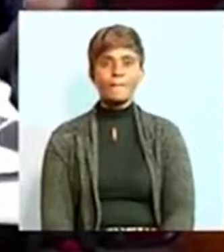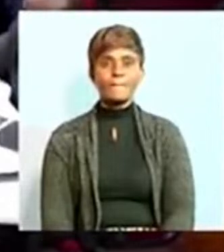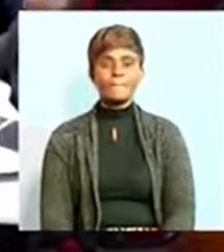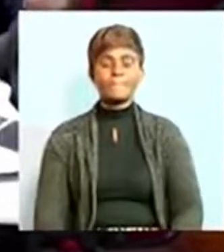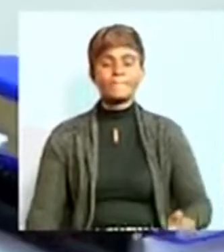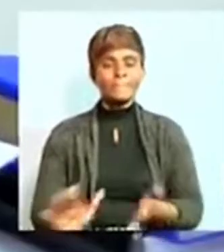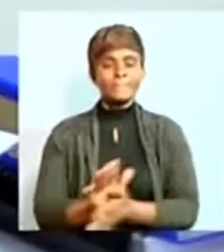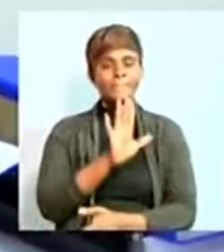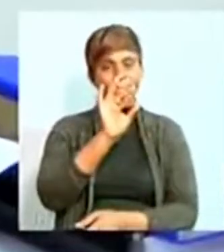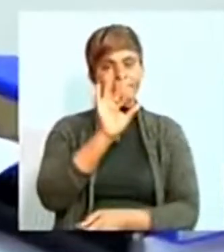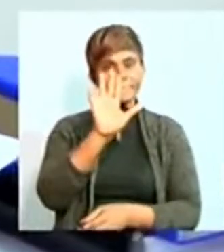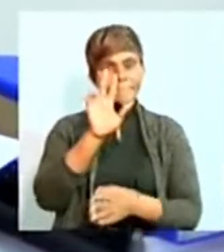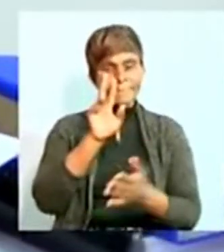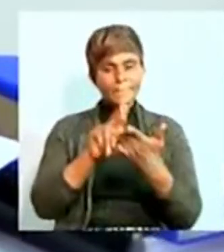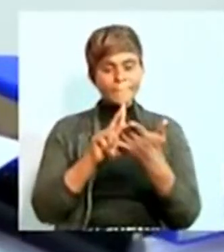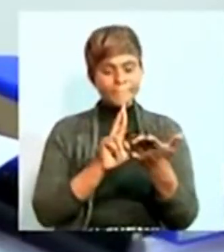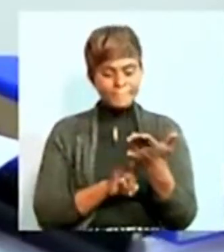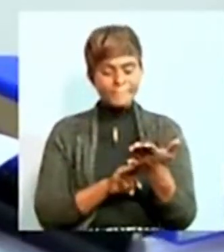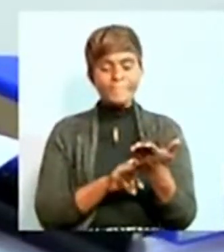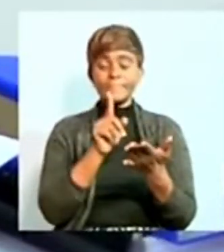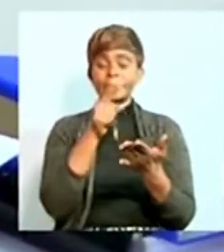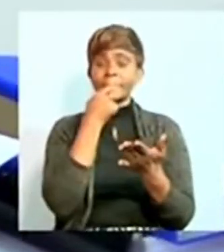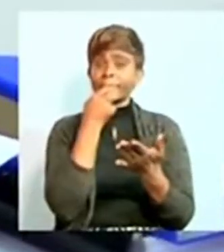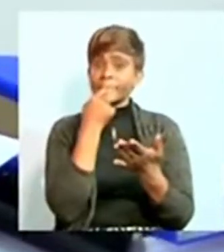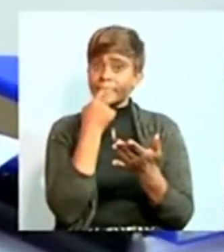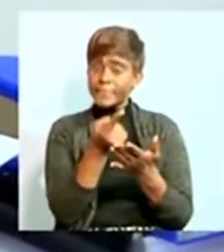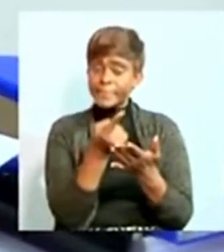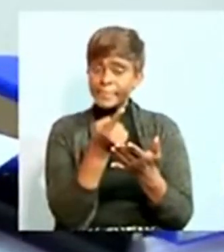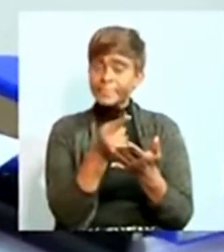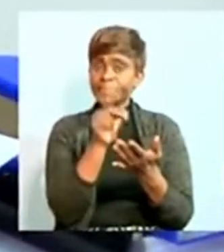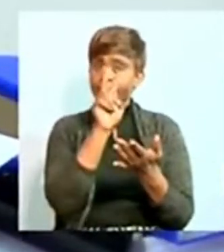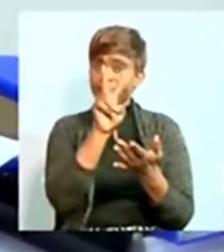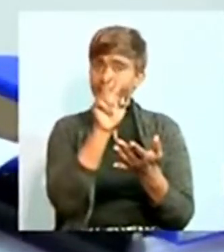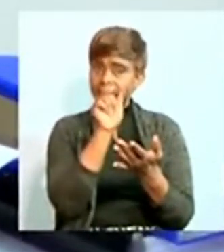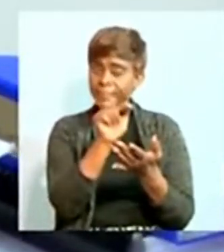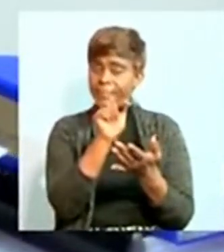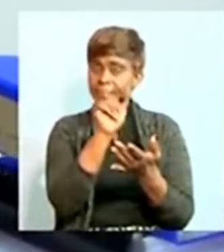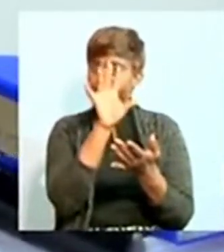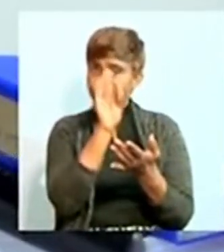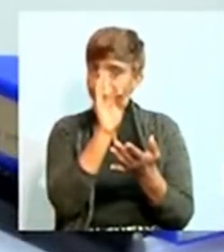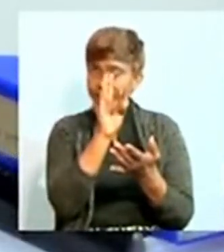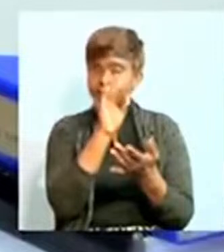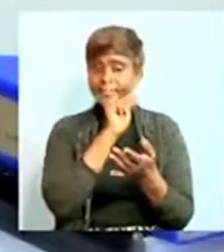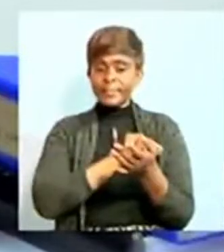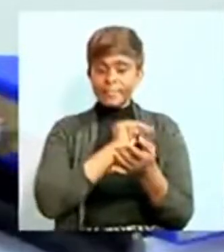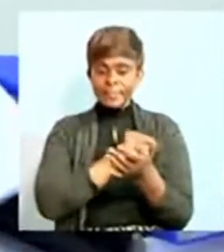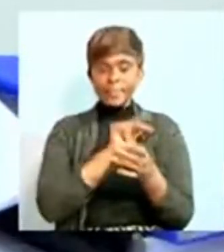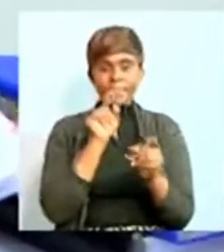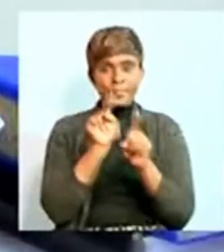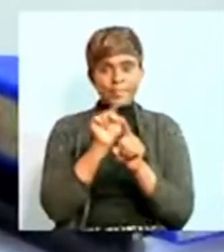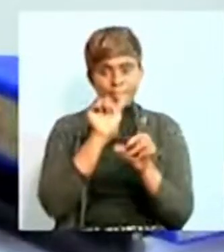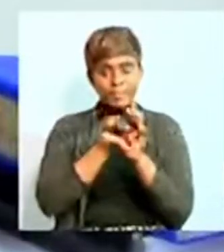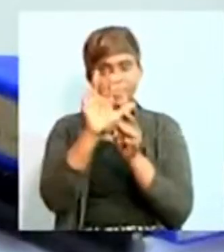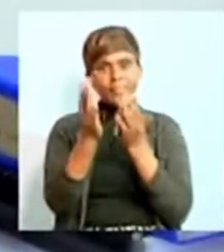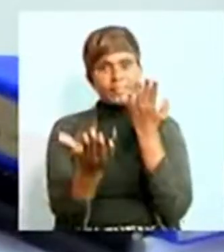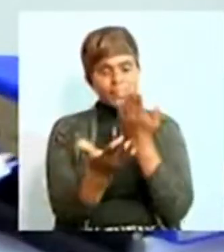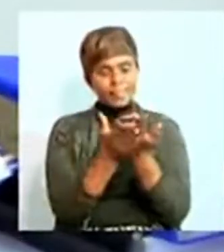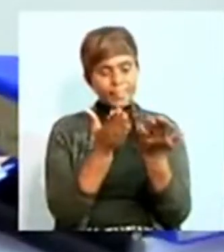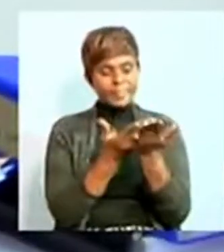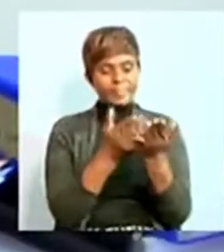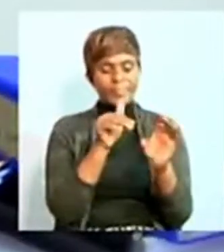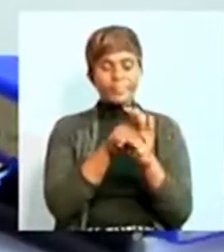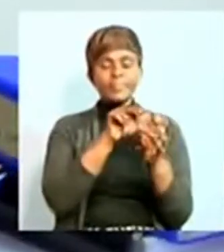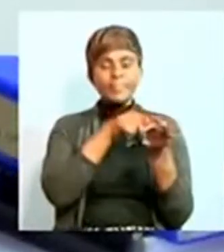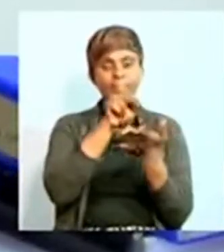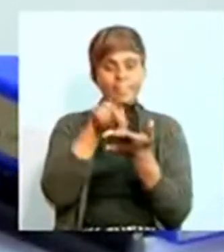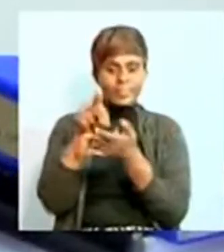Page 9 of your report, you are saying 2.7 NAPSA, and on your appendix here, on the payment